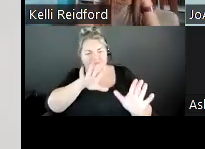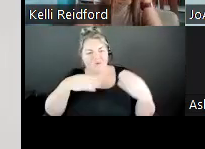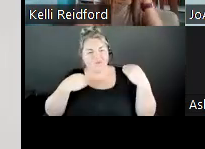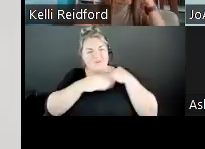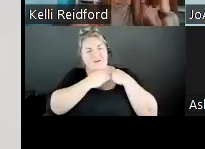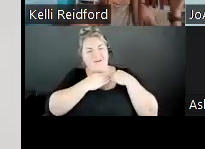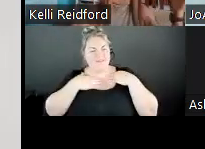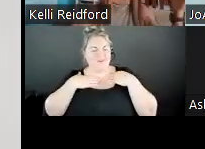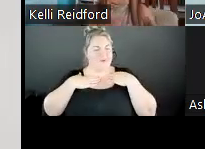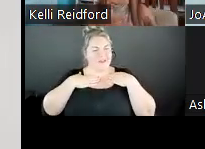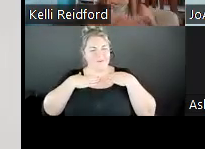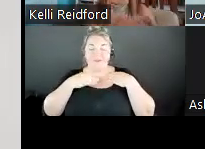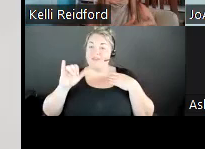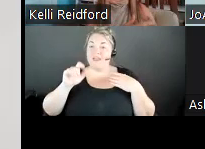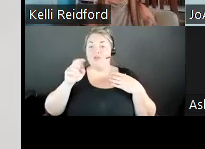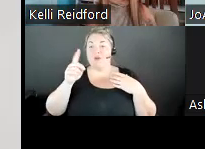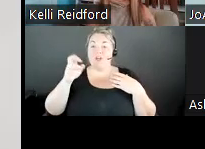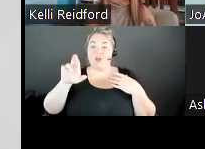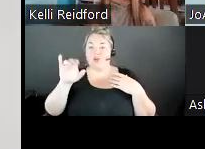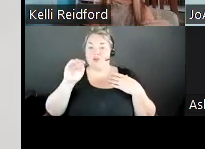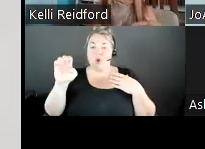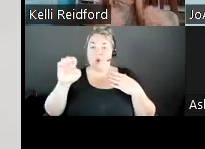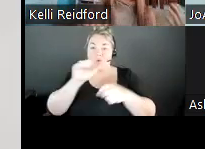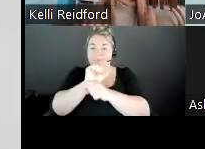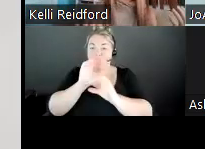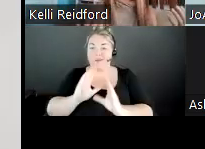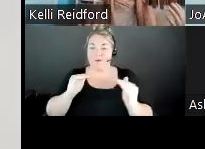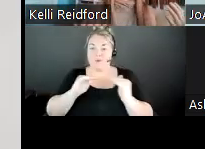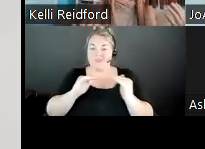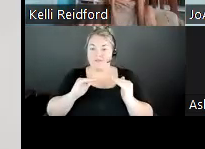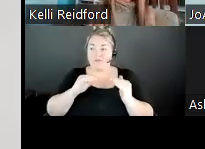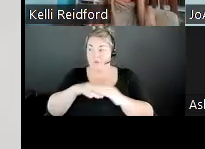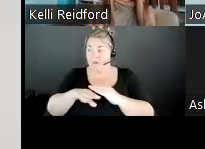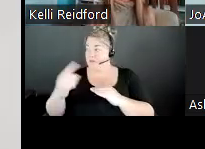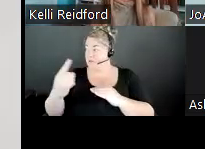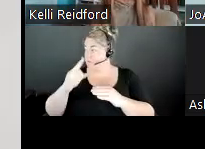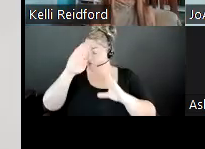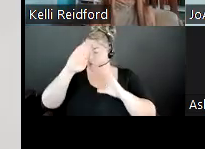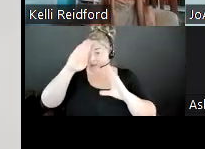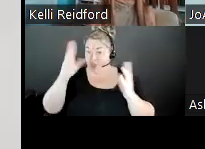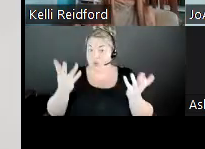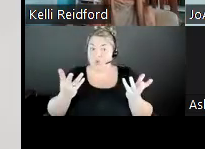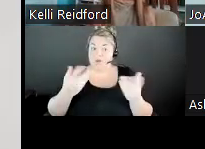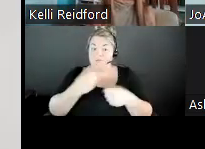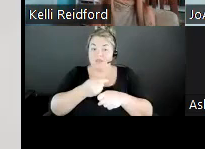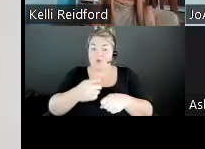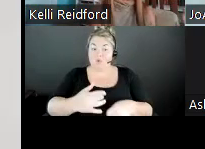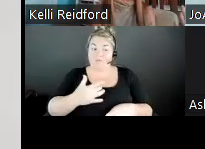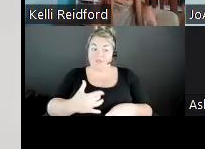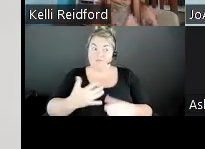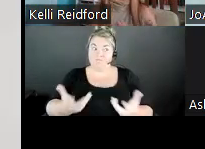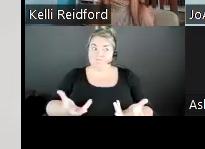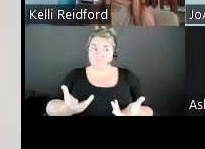the Trader Joe employee equivalent, right? You go in and there's just somebody to greet you and make you feel